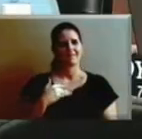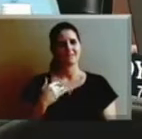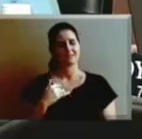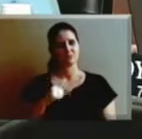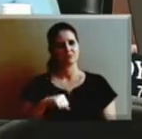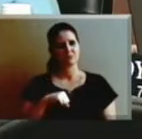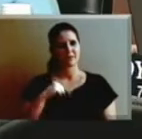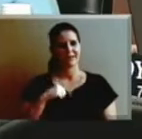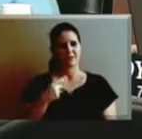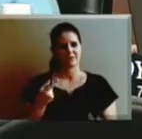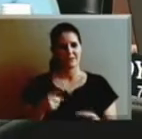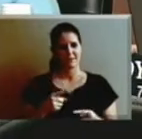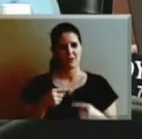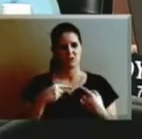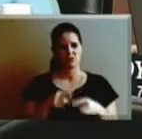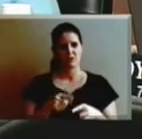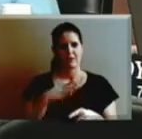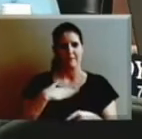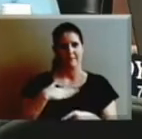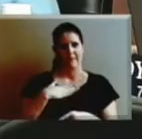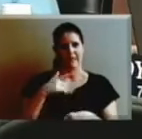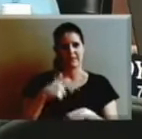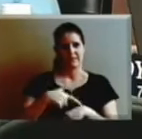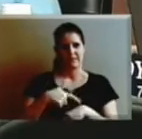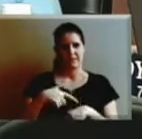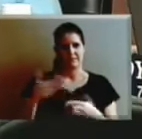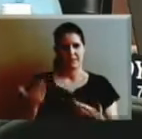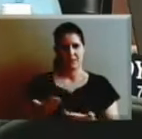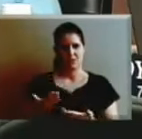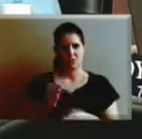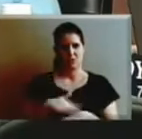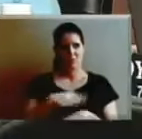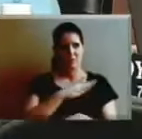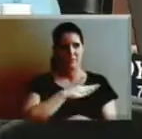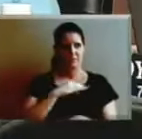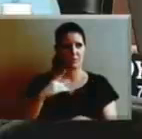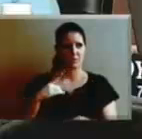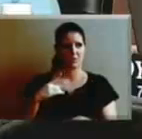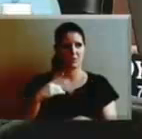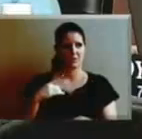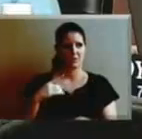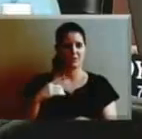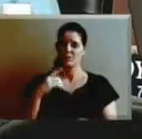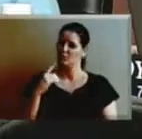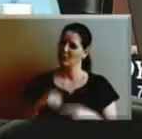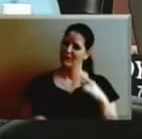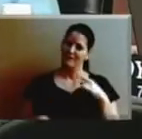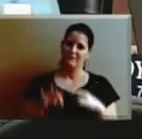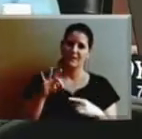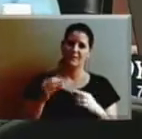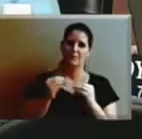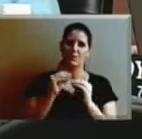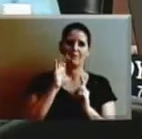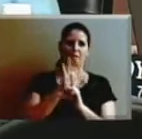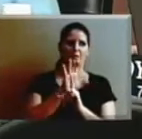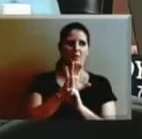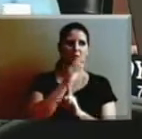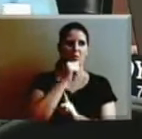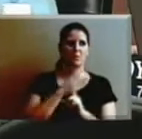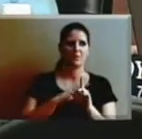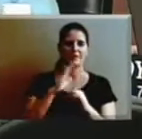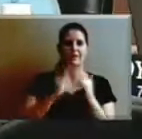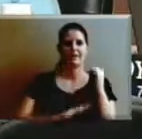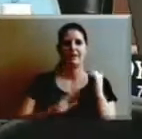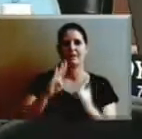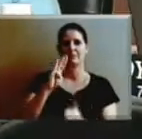and the whole Fairdale community. I mean, you can't find a more popular lady than Beverly Goodwin, and we appreciate